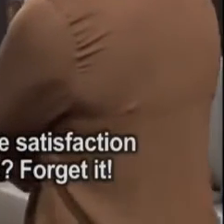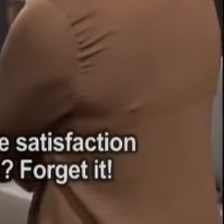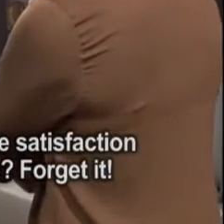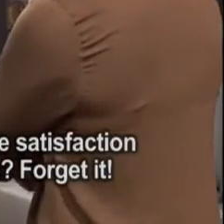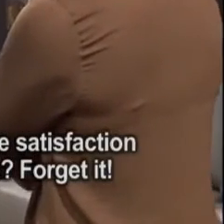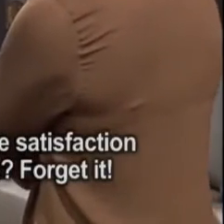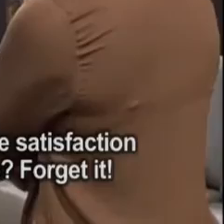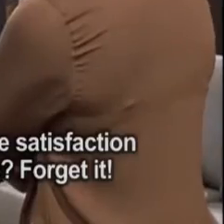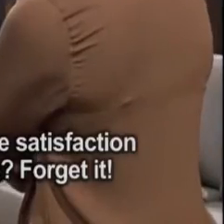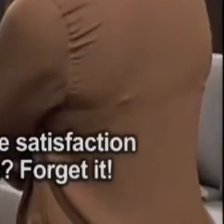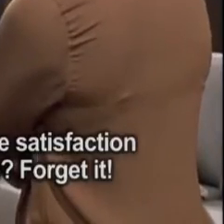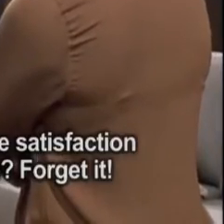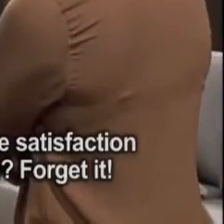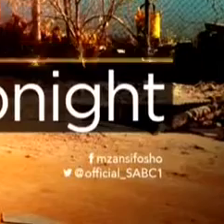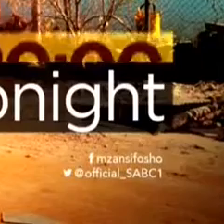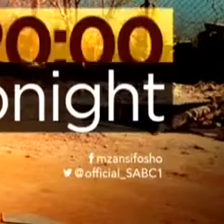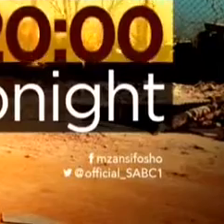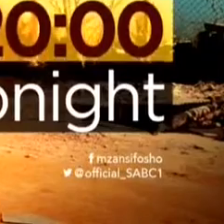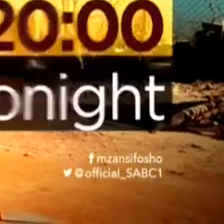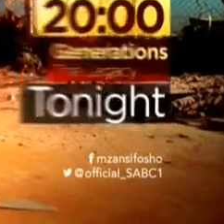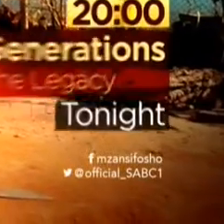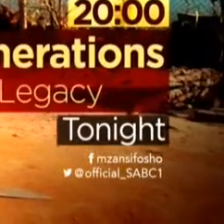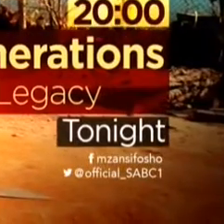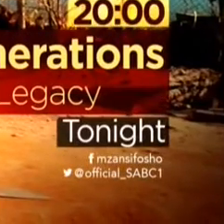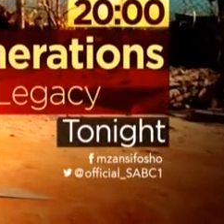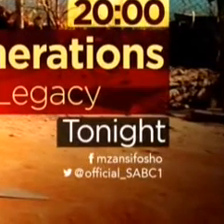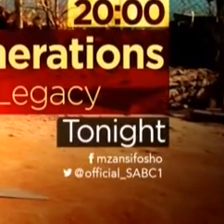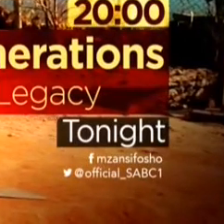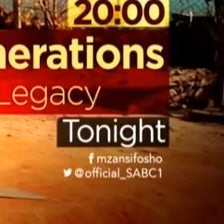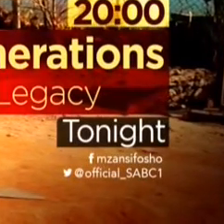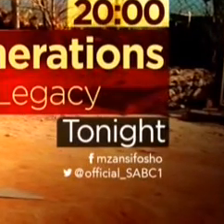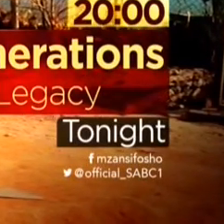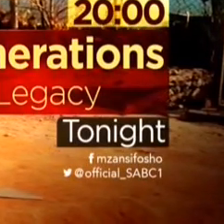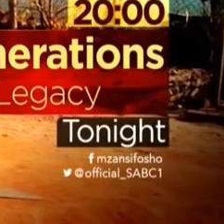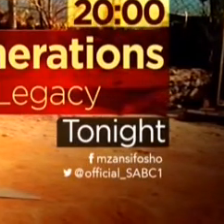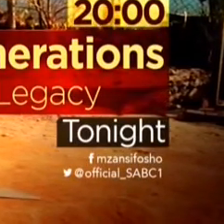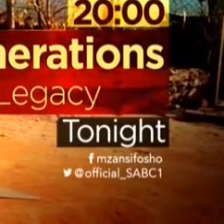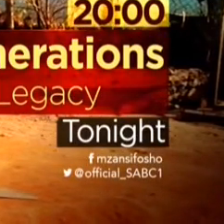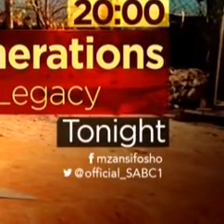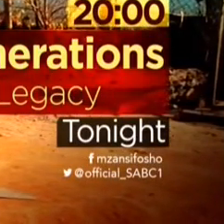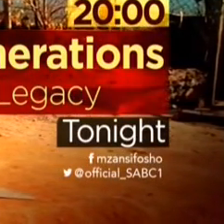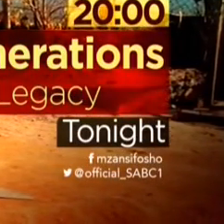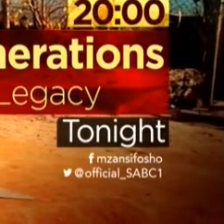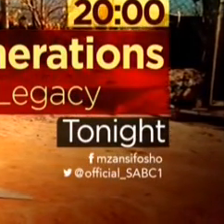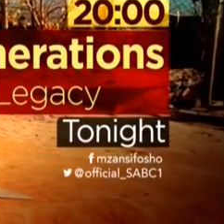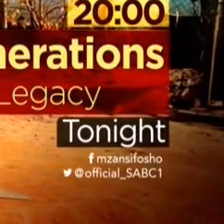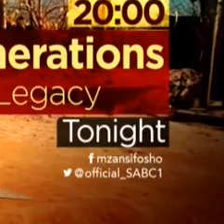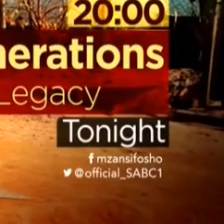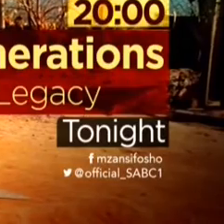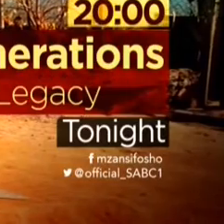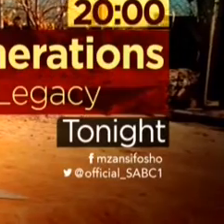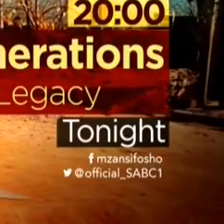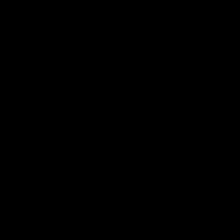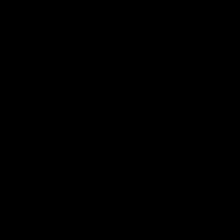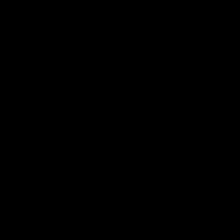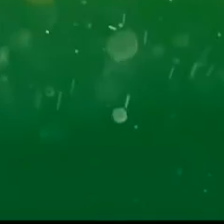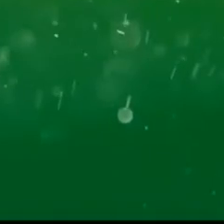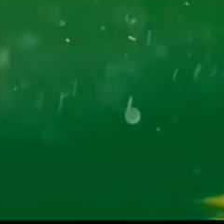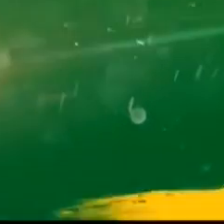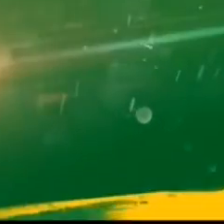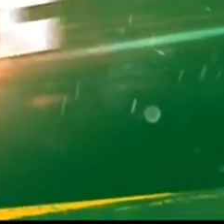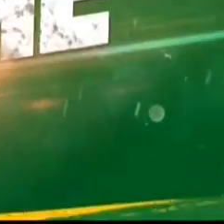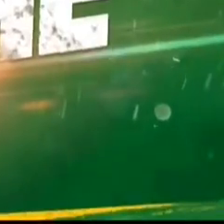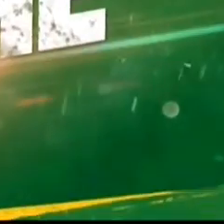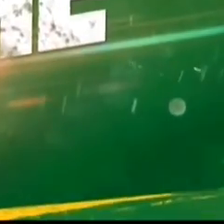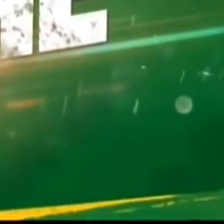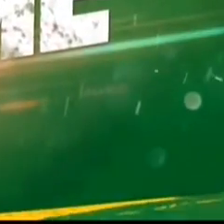isithandwa sakho sojabula ukuthi mina nginesikwele khohlwa. Generations, the legacy, tonight at 8 on SABC 1, presented for